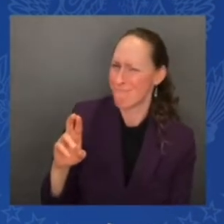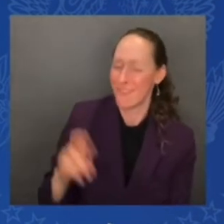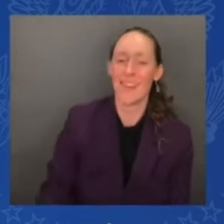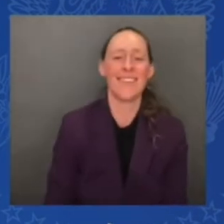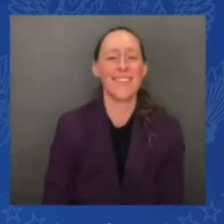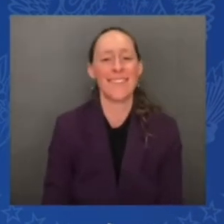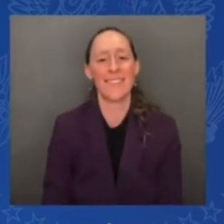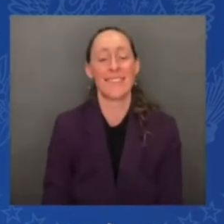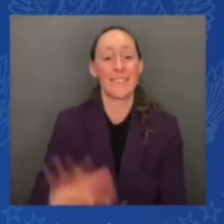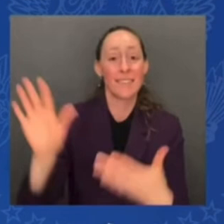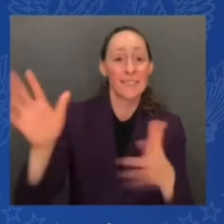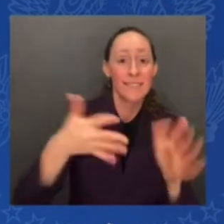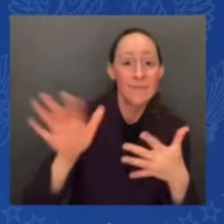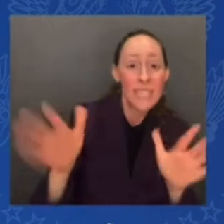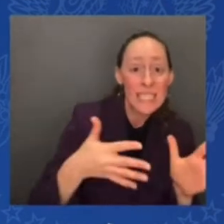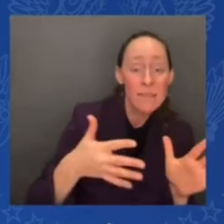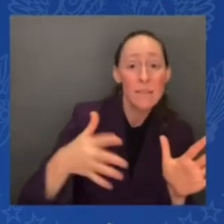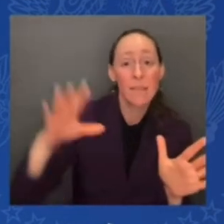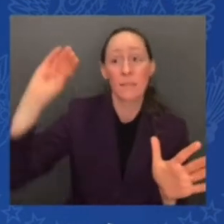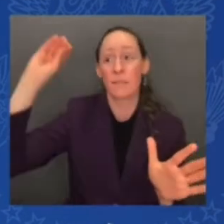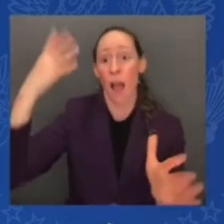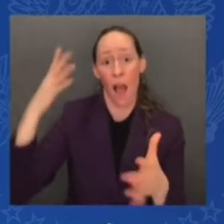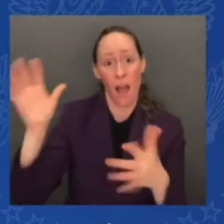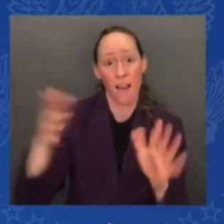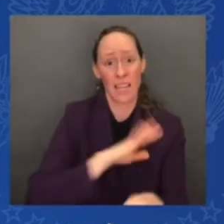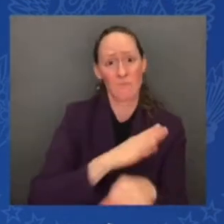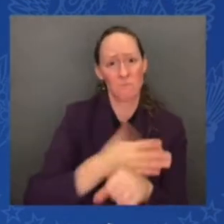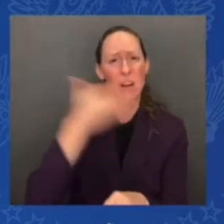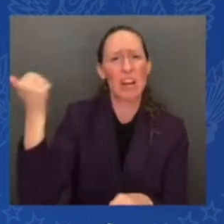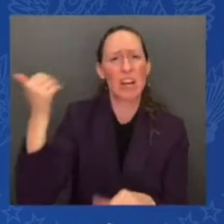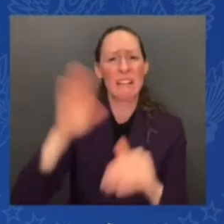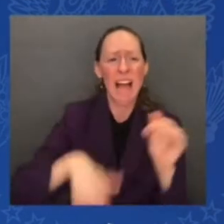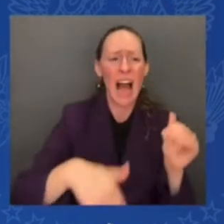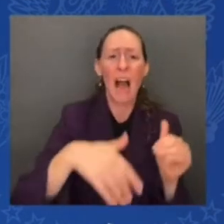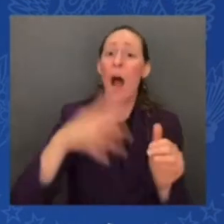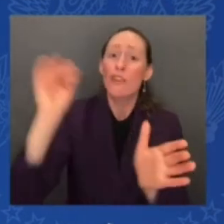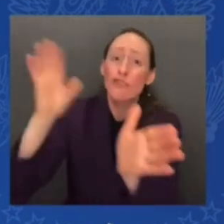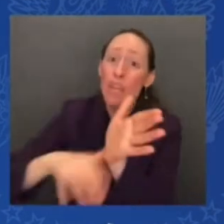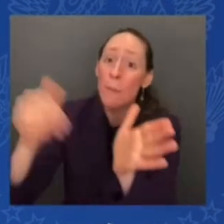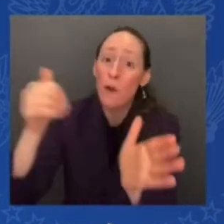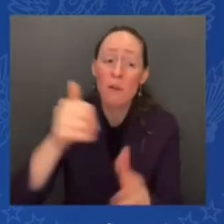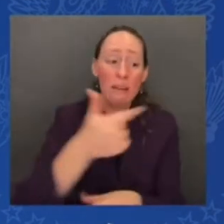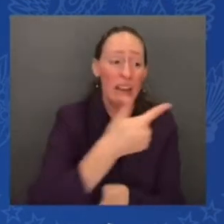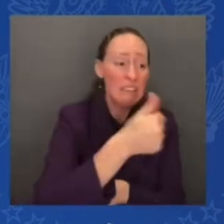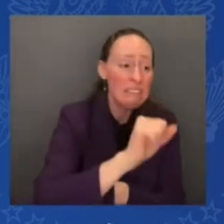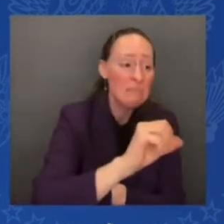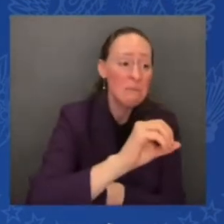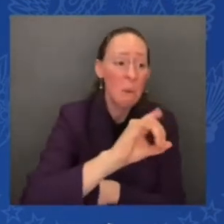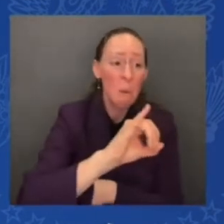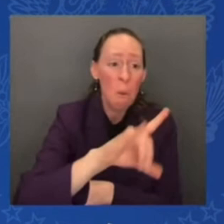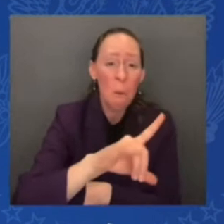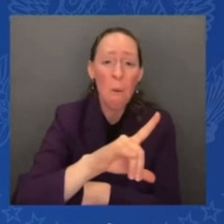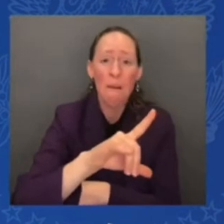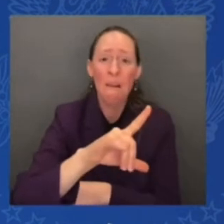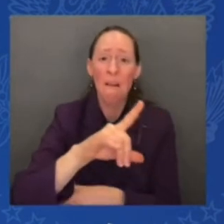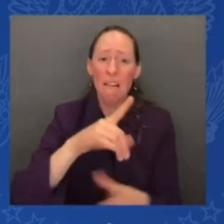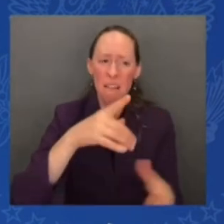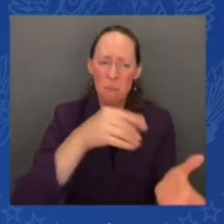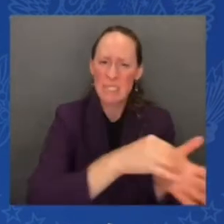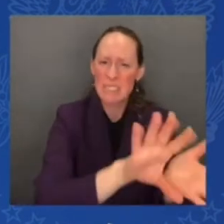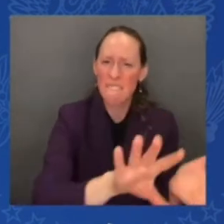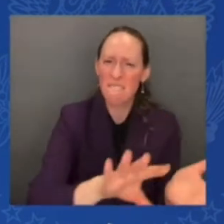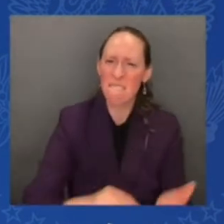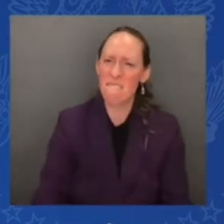business took a turn. They were forced to lay off 200 employees at plants all across America. Now, thanks to the new law I